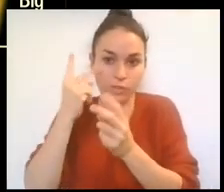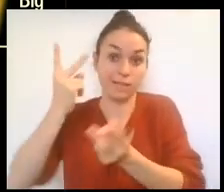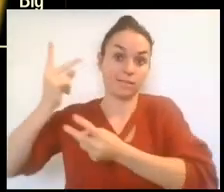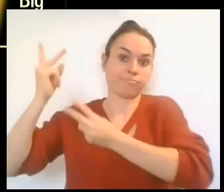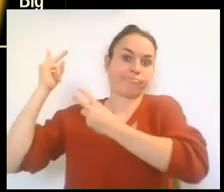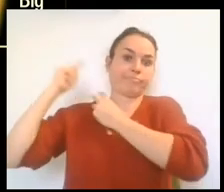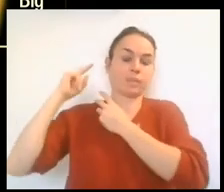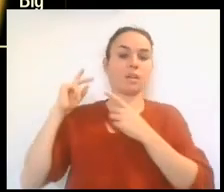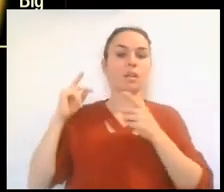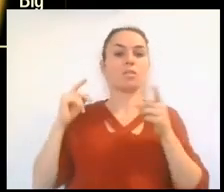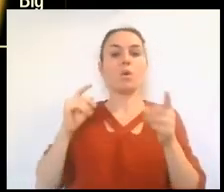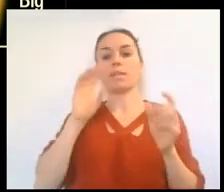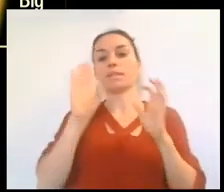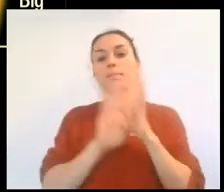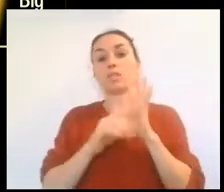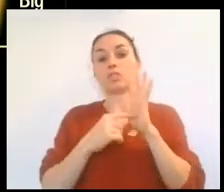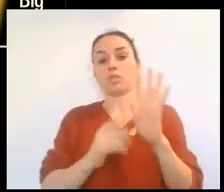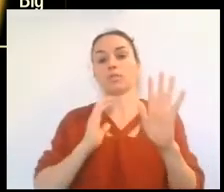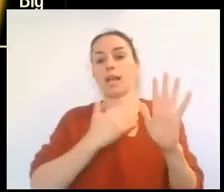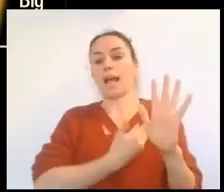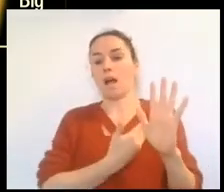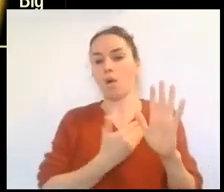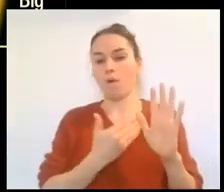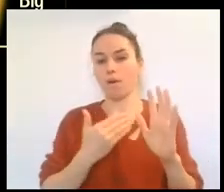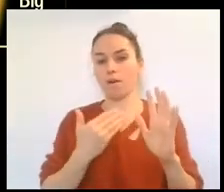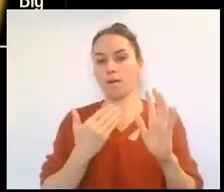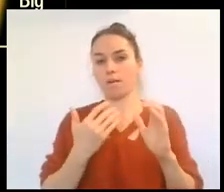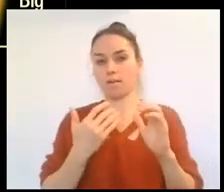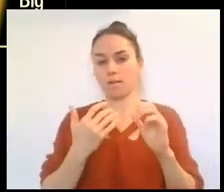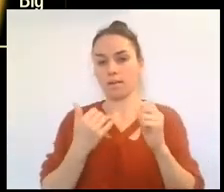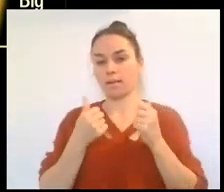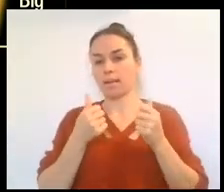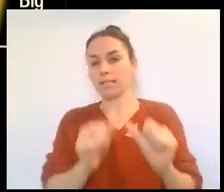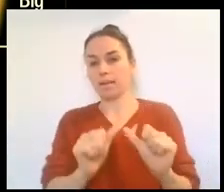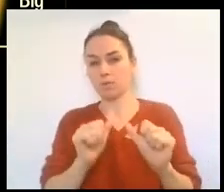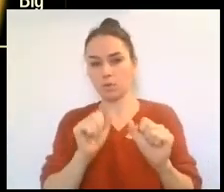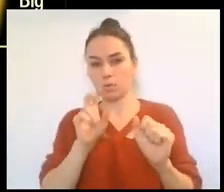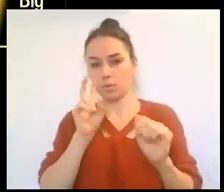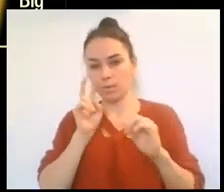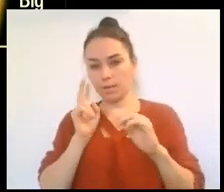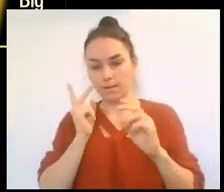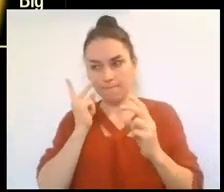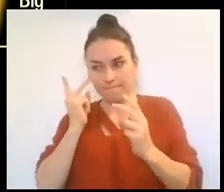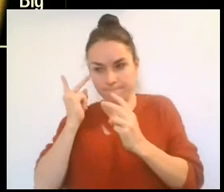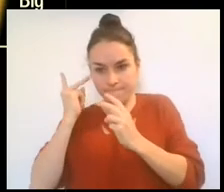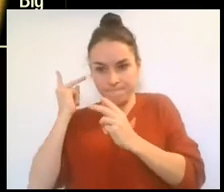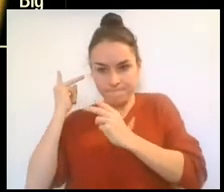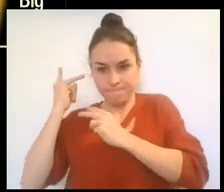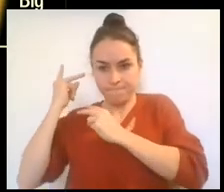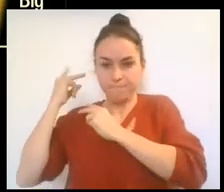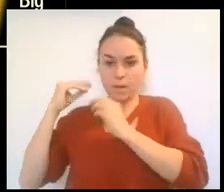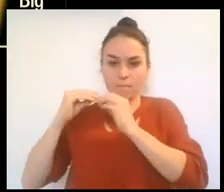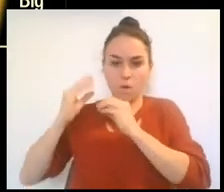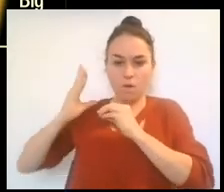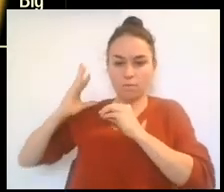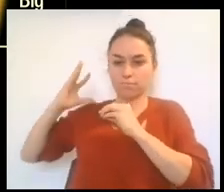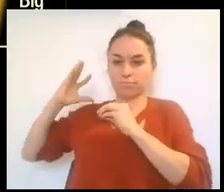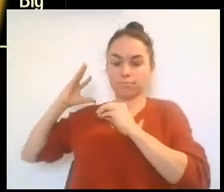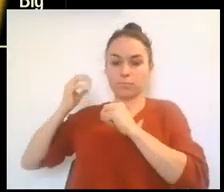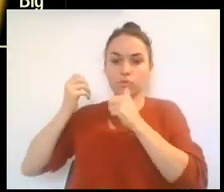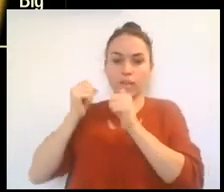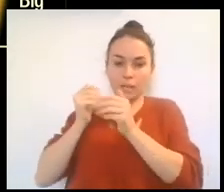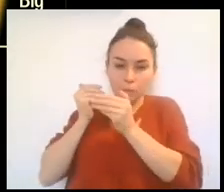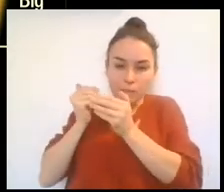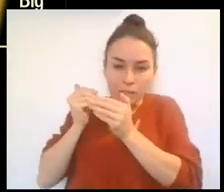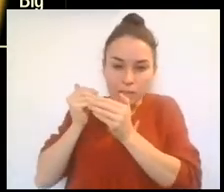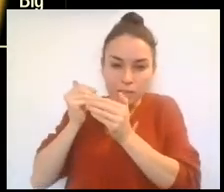attempt to actually extend our observations ever closer to the epoch near